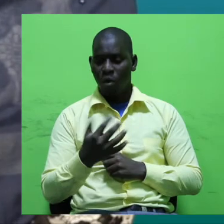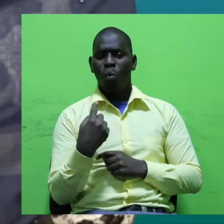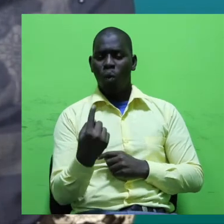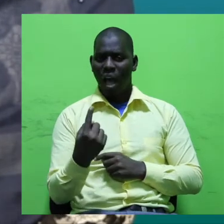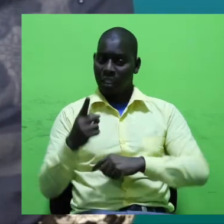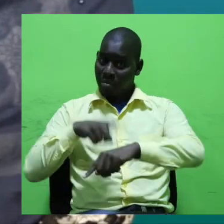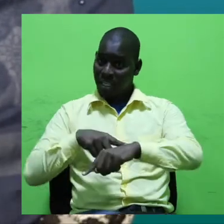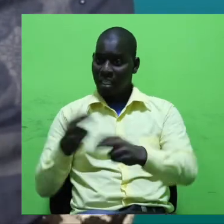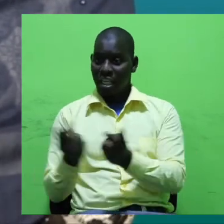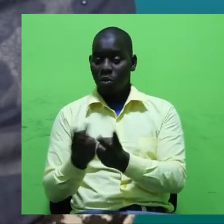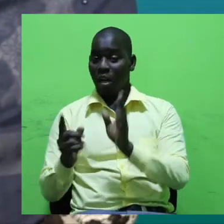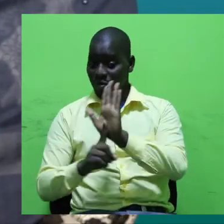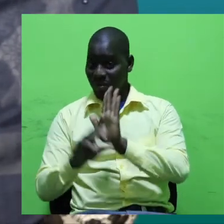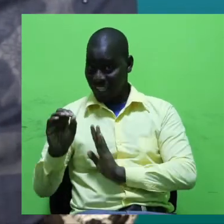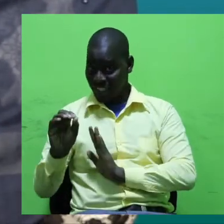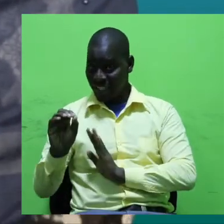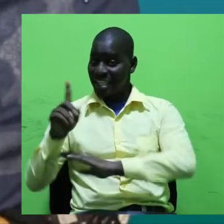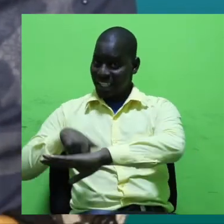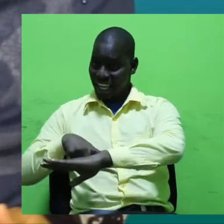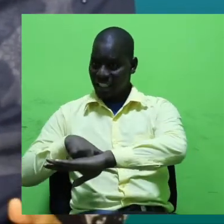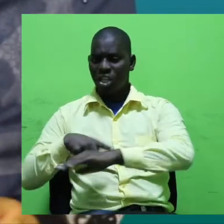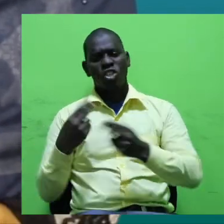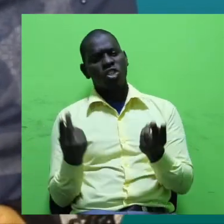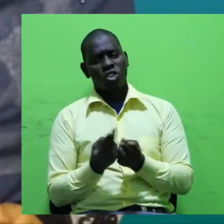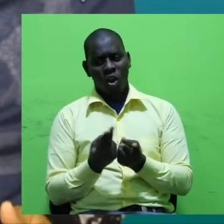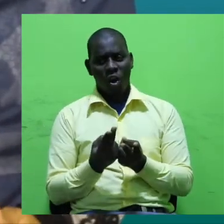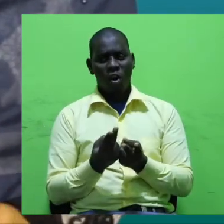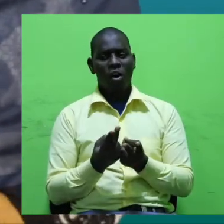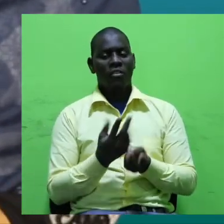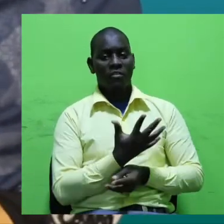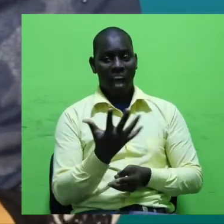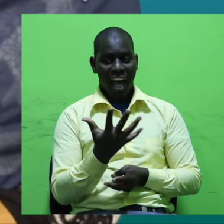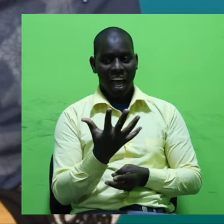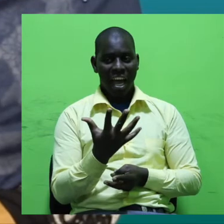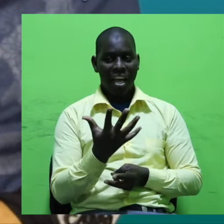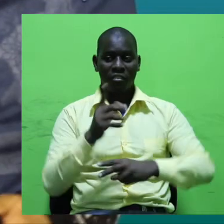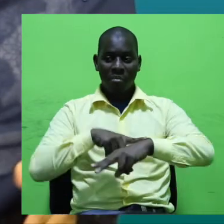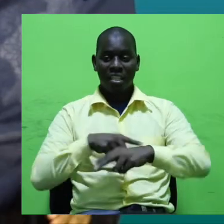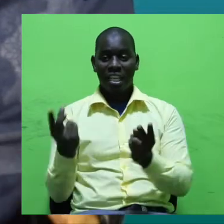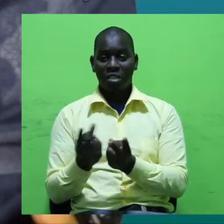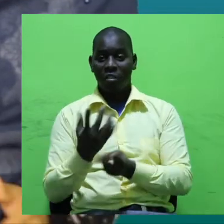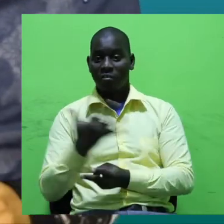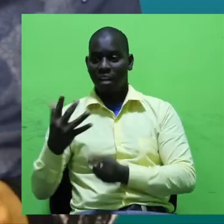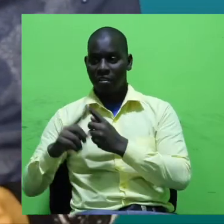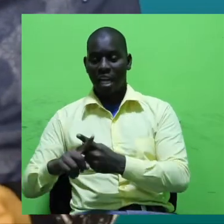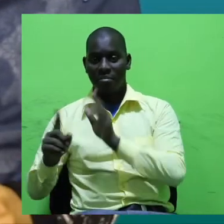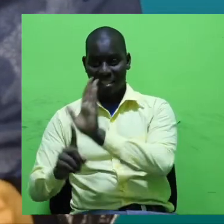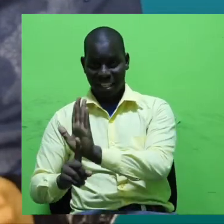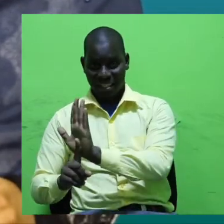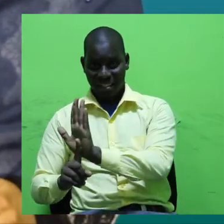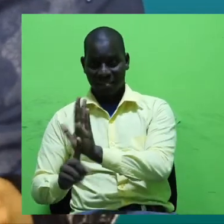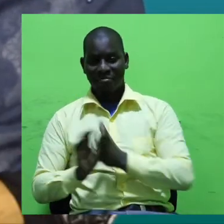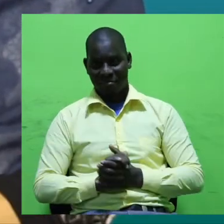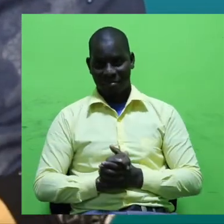in degrees Fahrenheit F is equal to the temperature in degrees Celsius C times 9 over 5